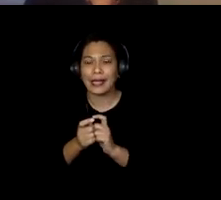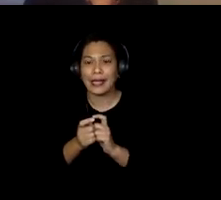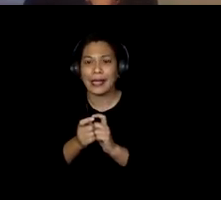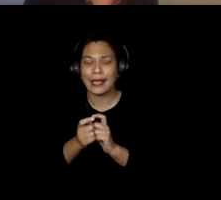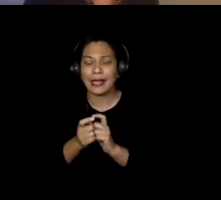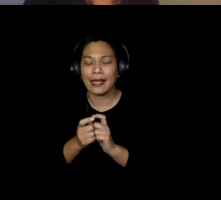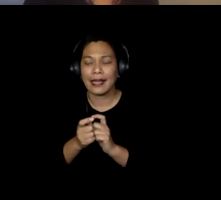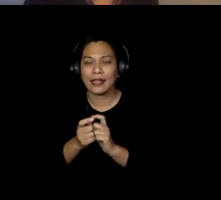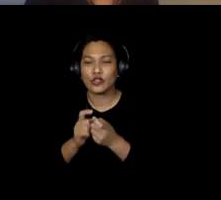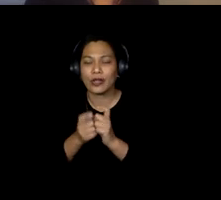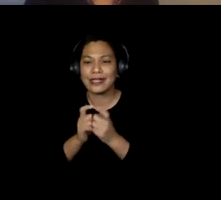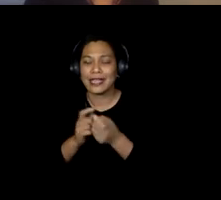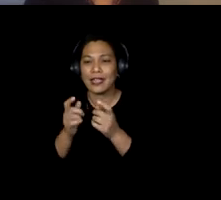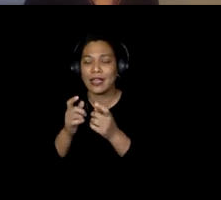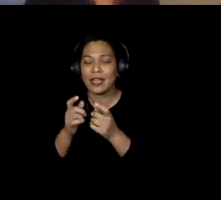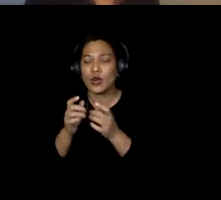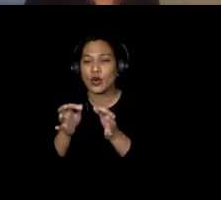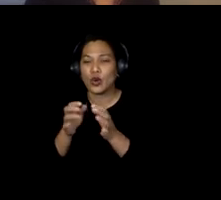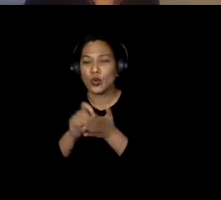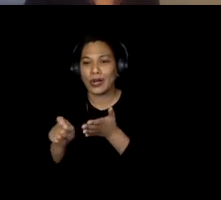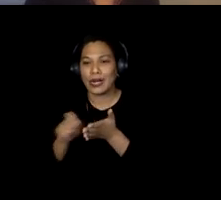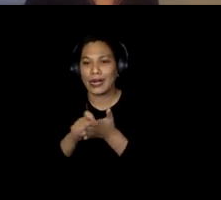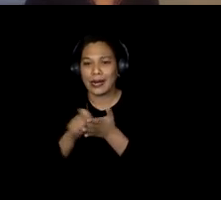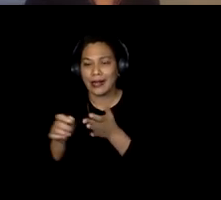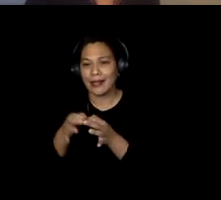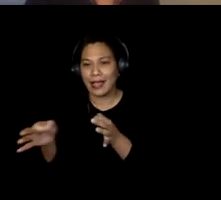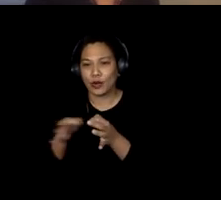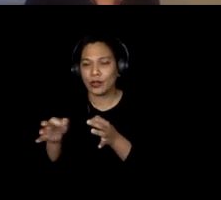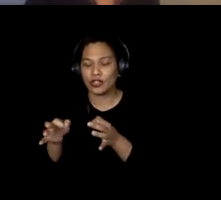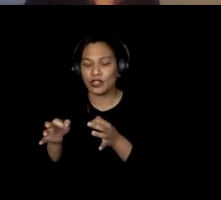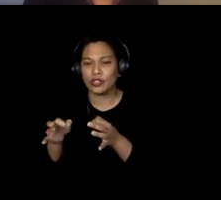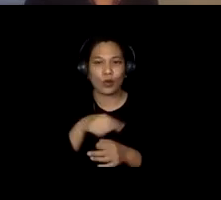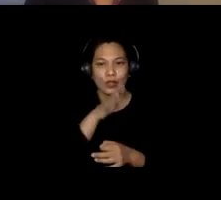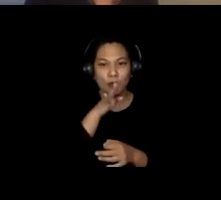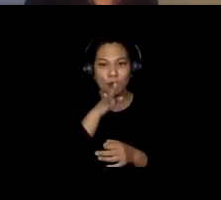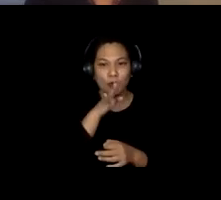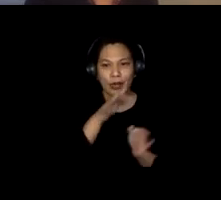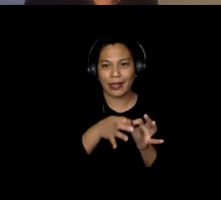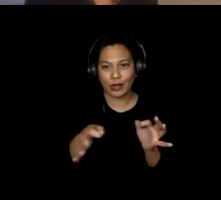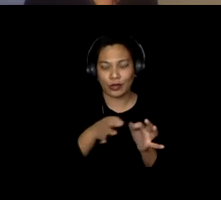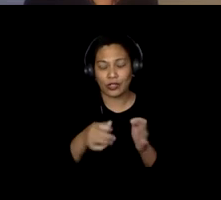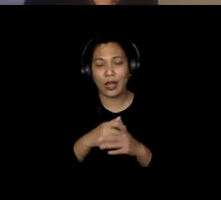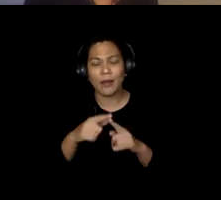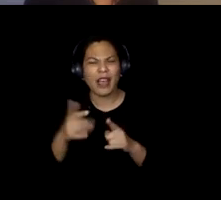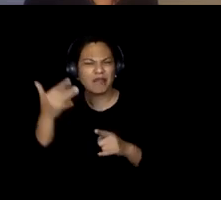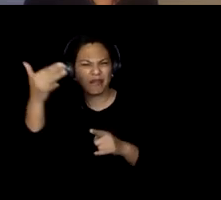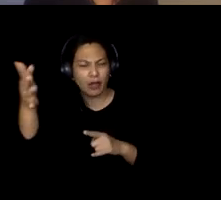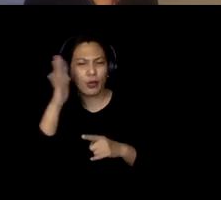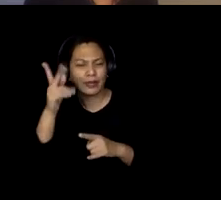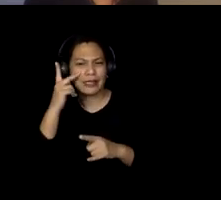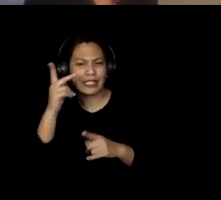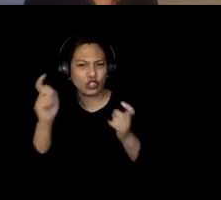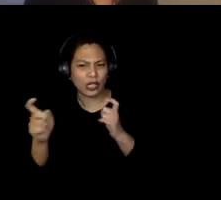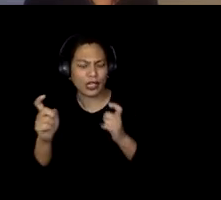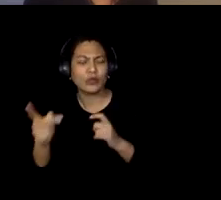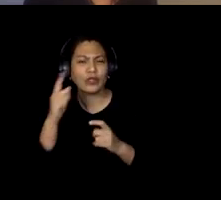are written, not just spoken. And that is a problem. I think in the long run, we'll see a change in that. We'll see that